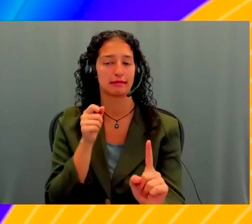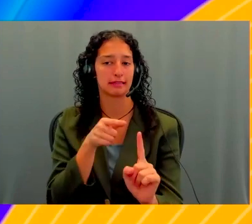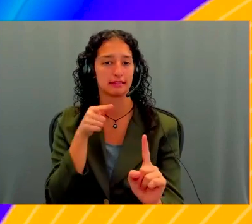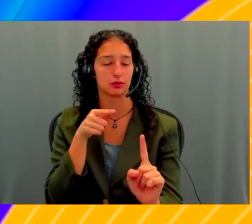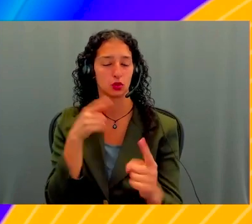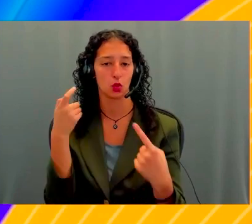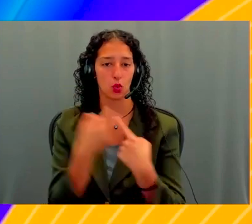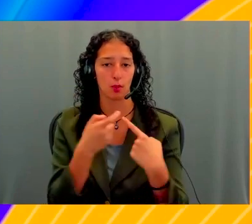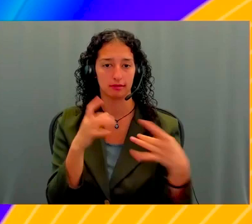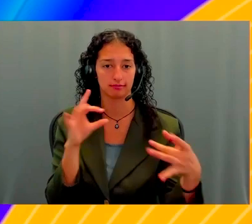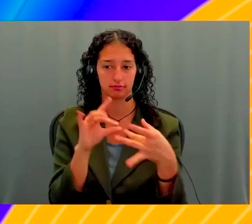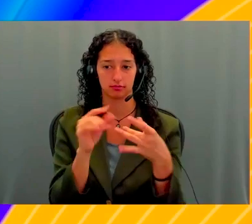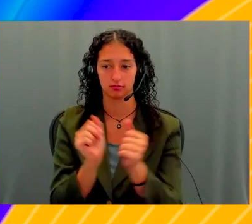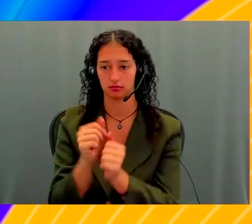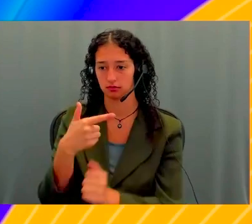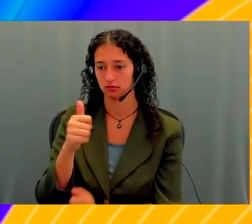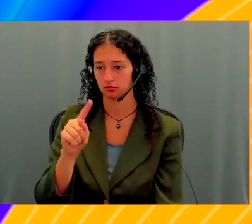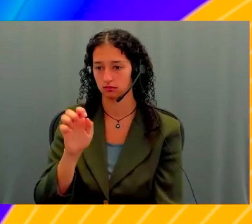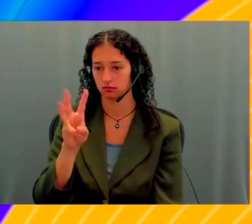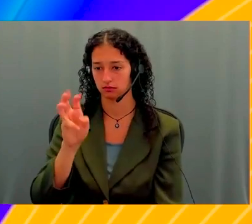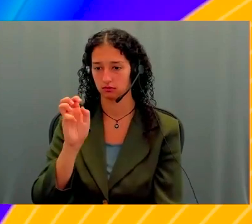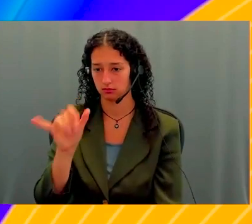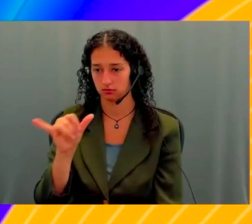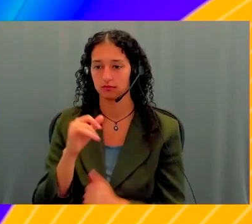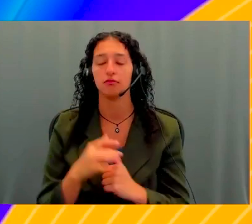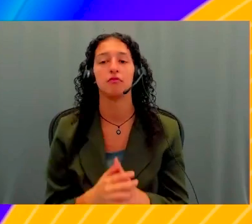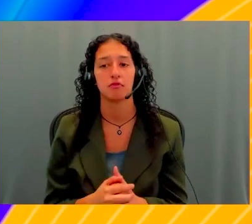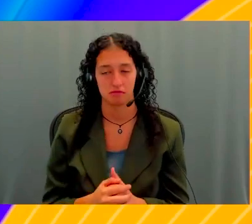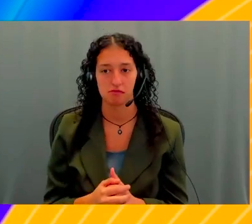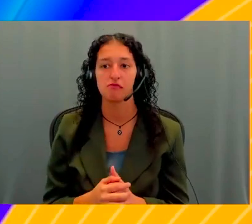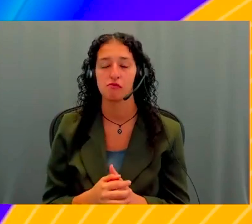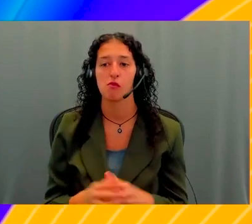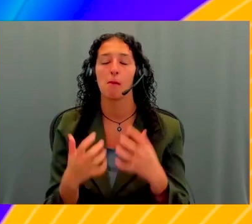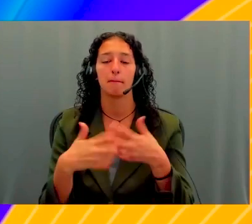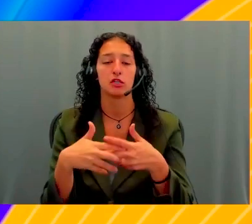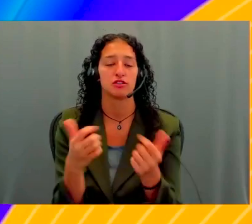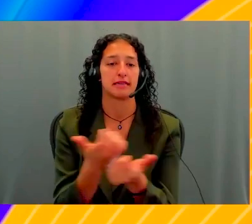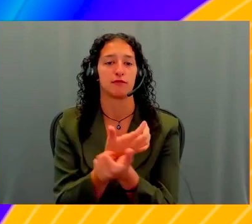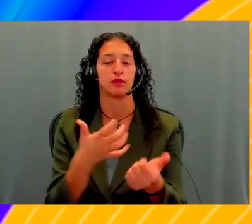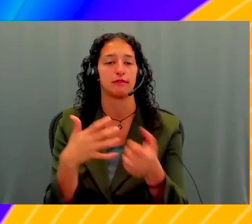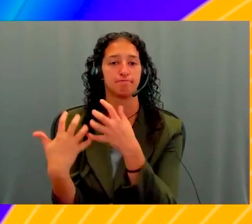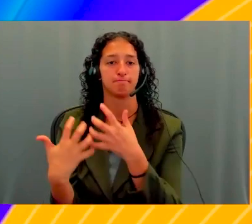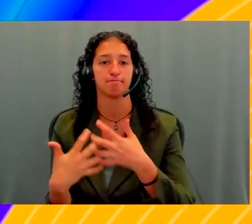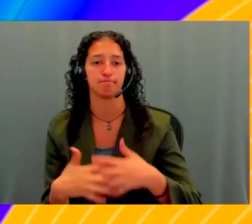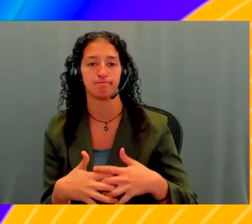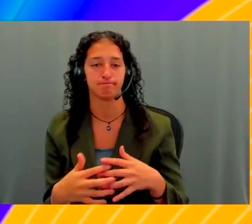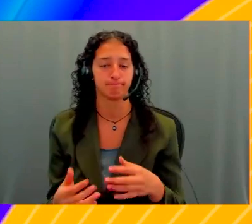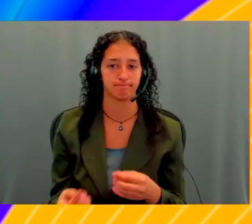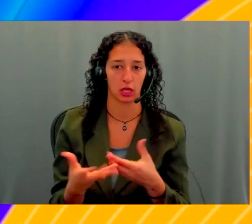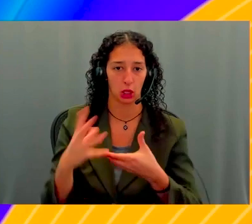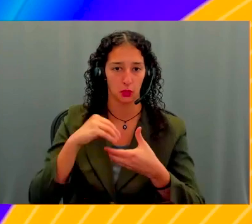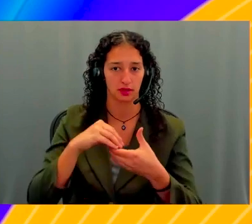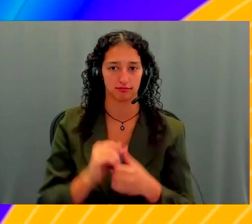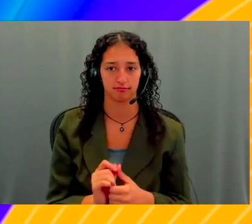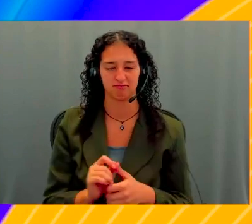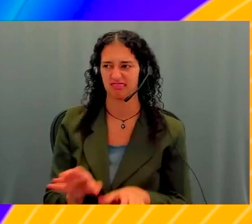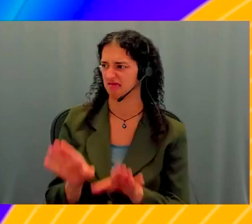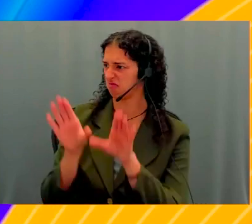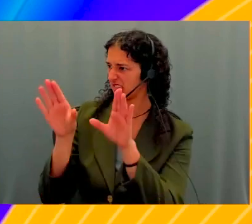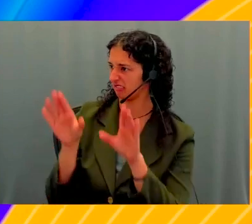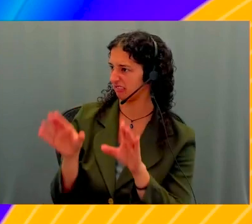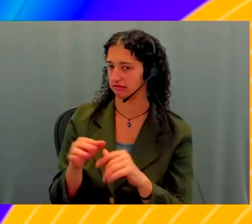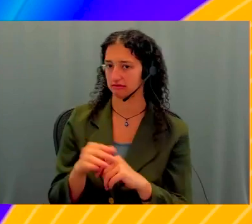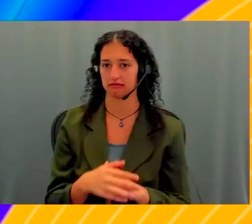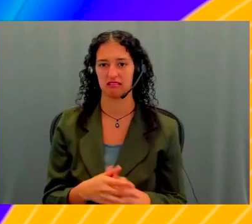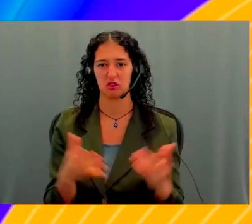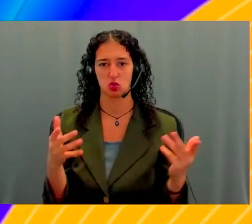is transferred on its own. And that machine learning expertise, everything is all built in. That's amazing. Yeah. So what is the gateway like? Does this